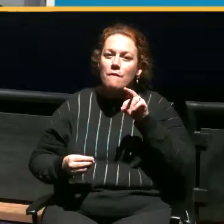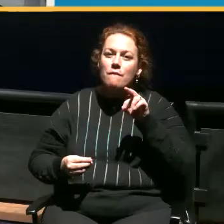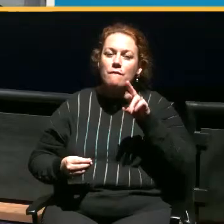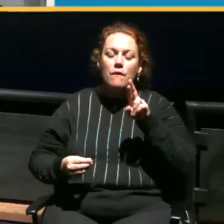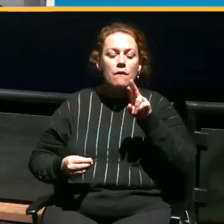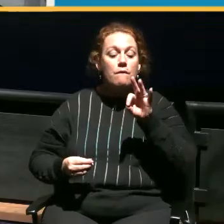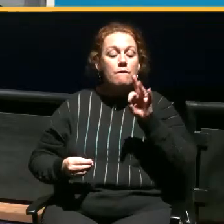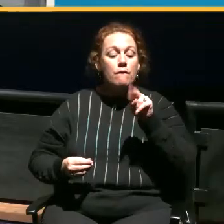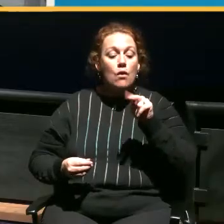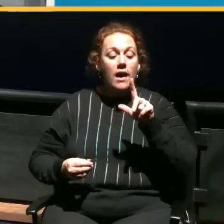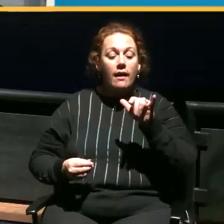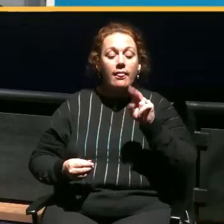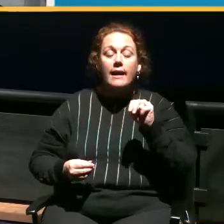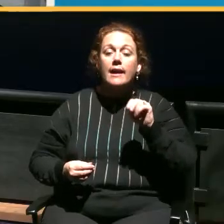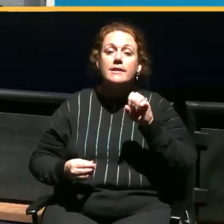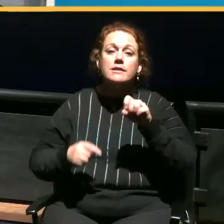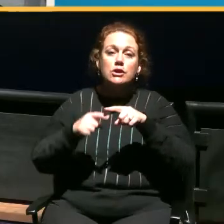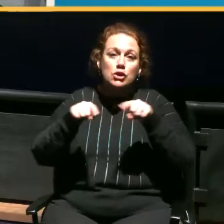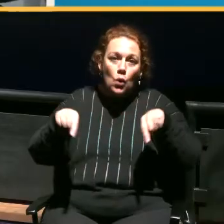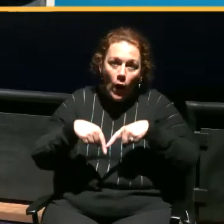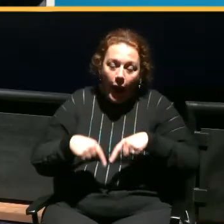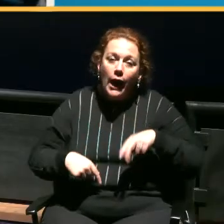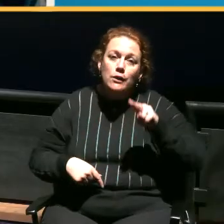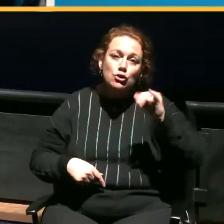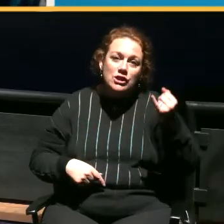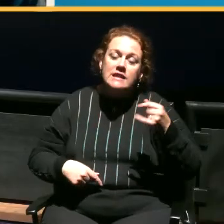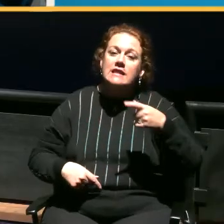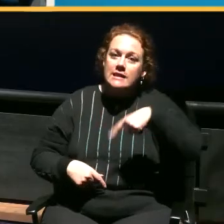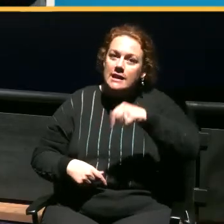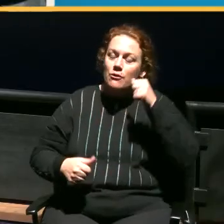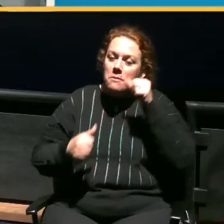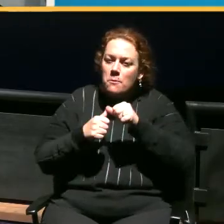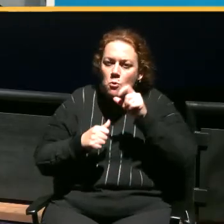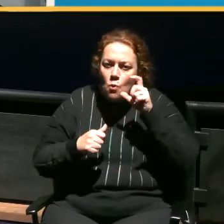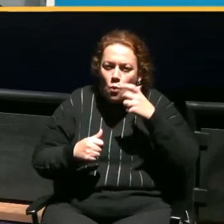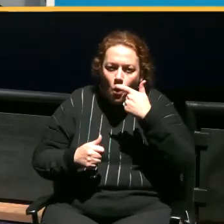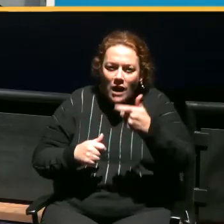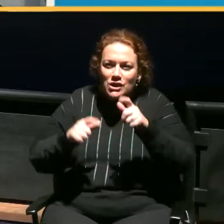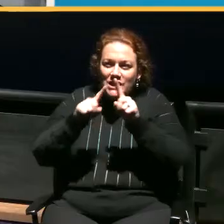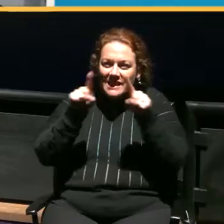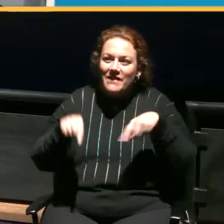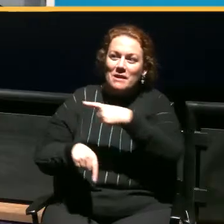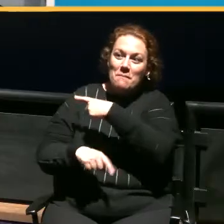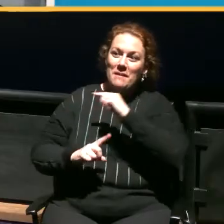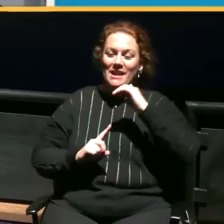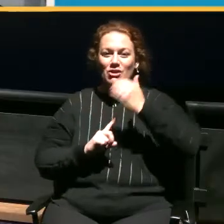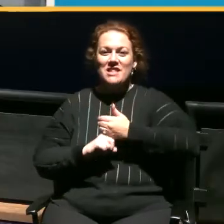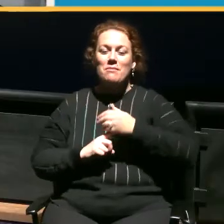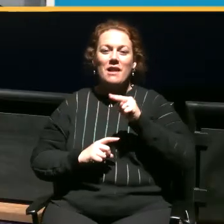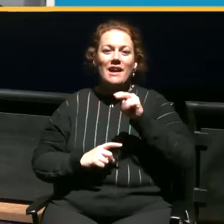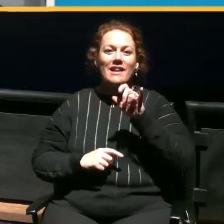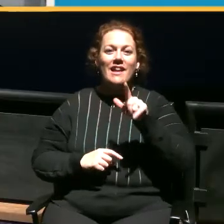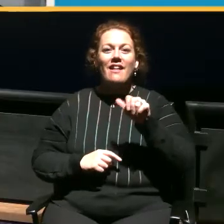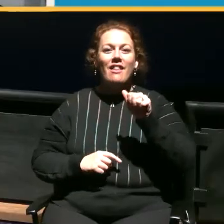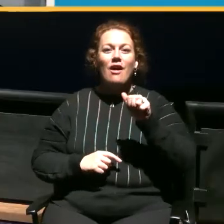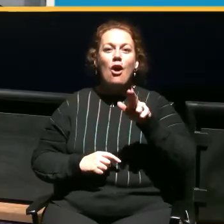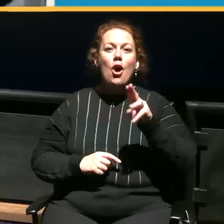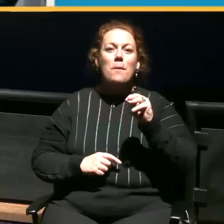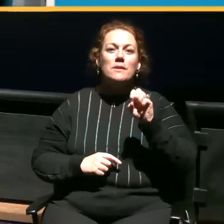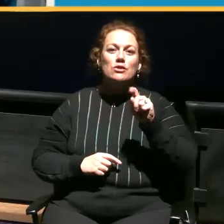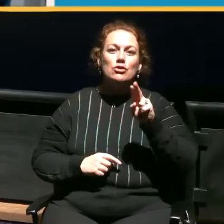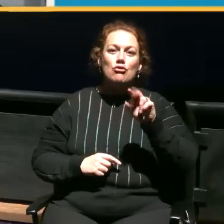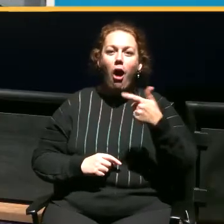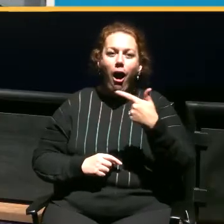City, and it made me want to grow up to be an astronaut. And this is me dressed up like Neil Armstrong, probably about like 2 days after the moon landing.